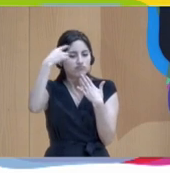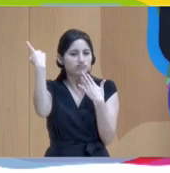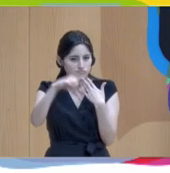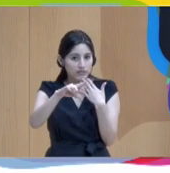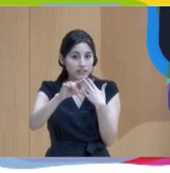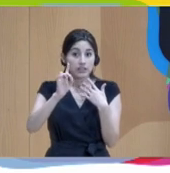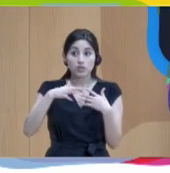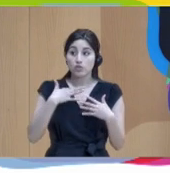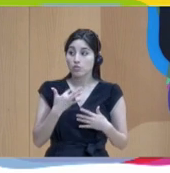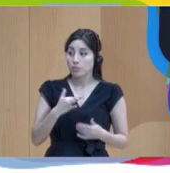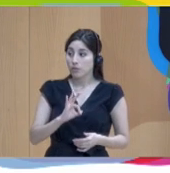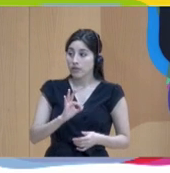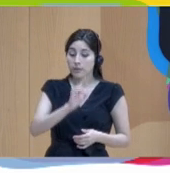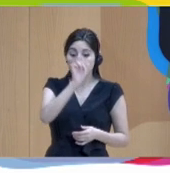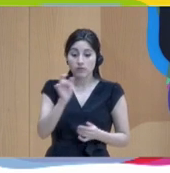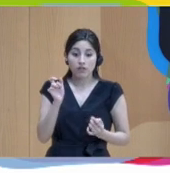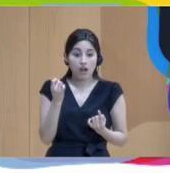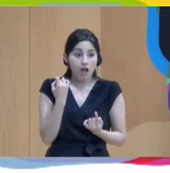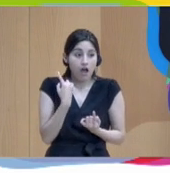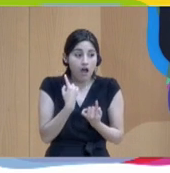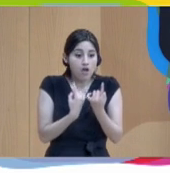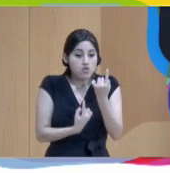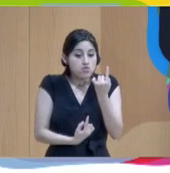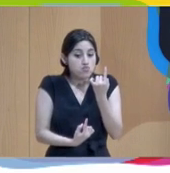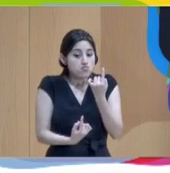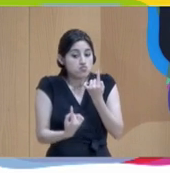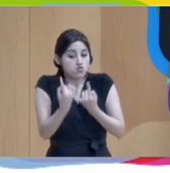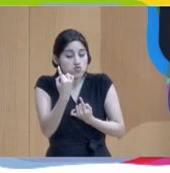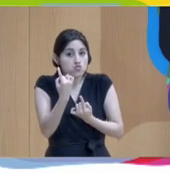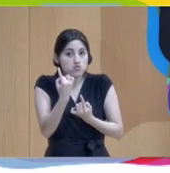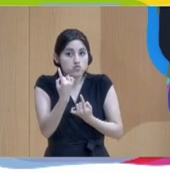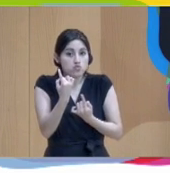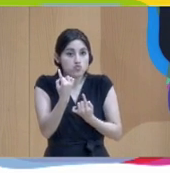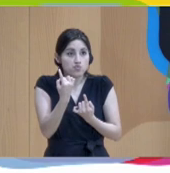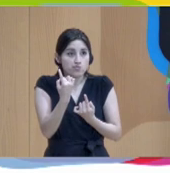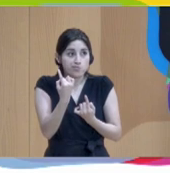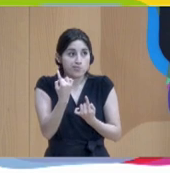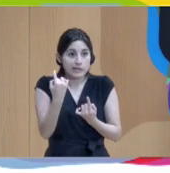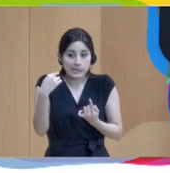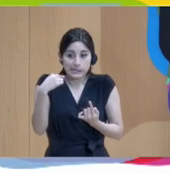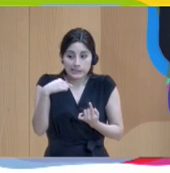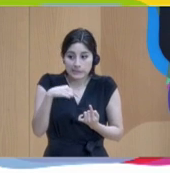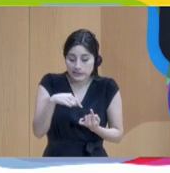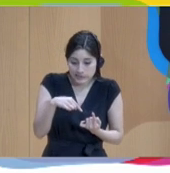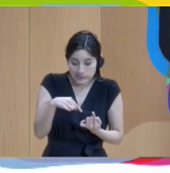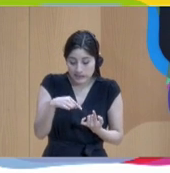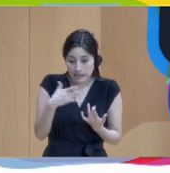willing to come, to hesitate to come to dialogues, one sort of step towards it would be